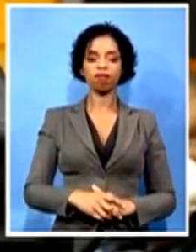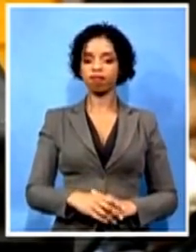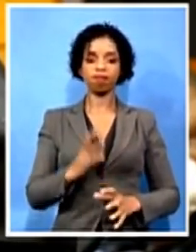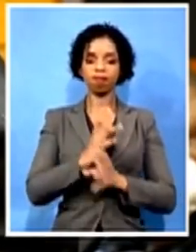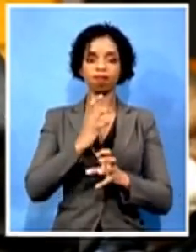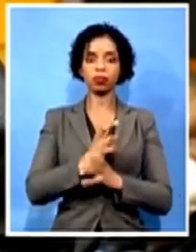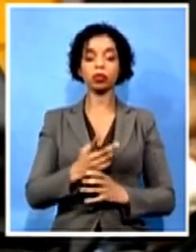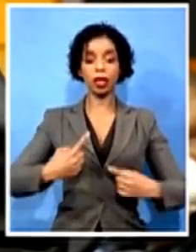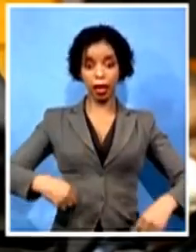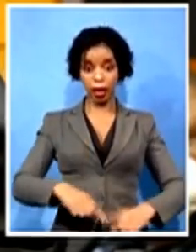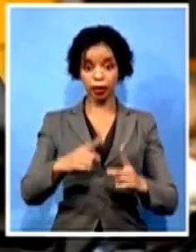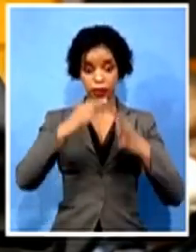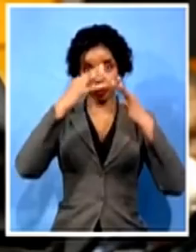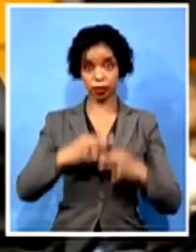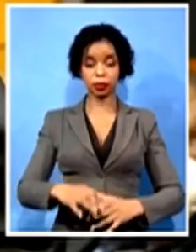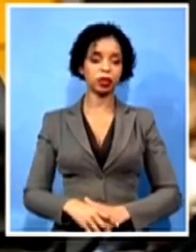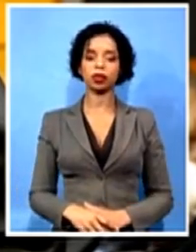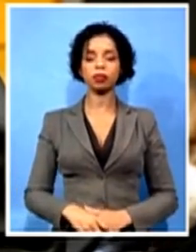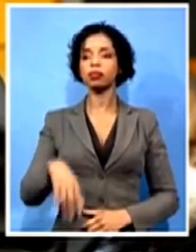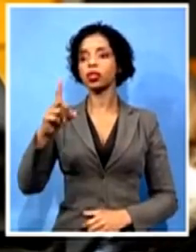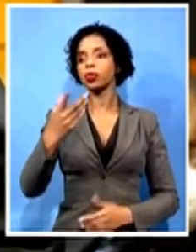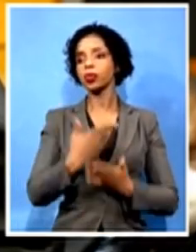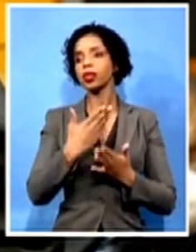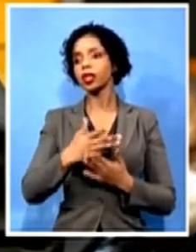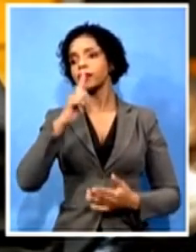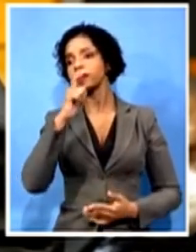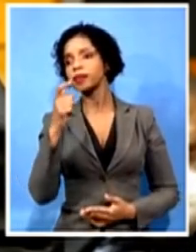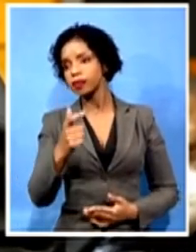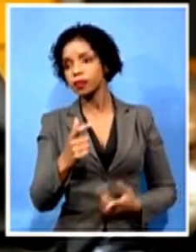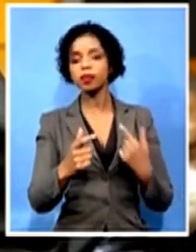we want to put forward. Let the learned court and the learned regional